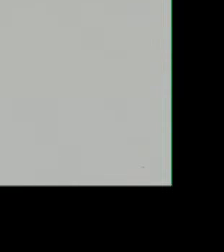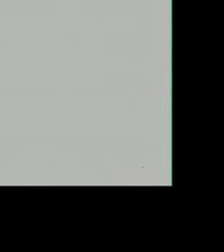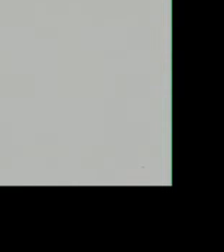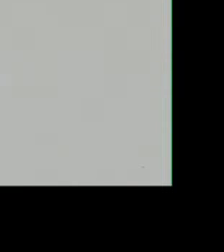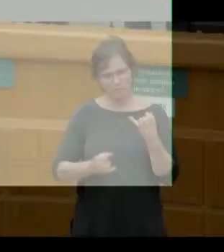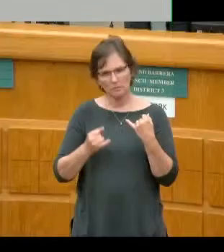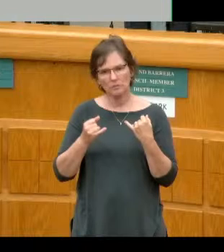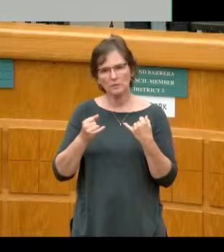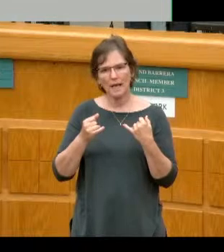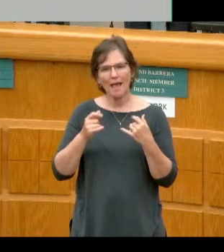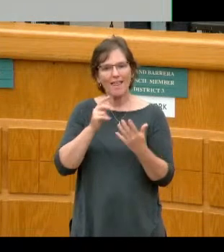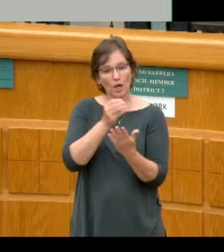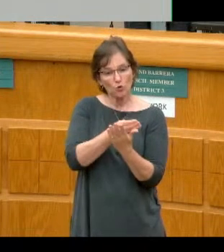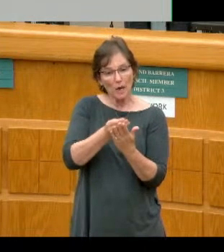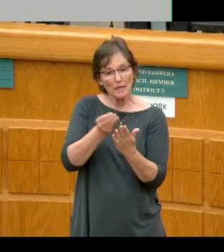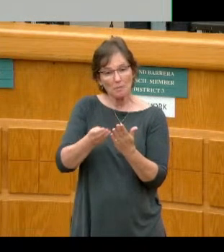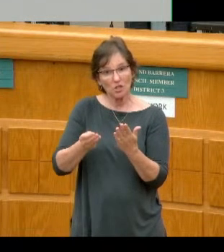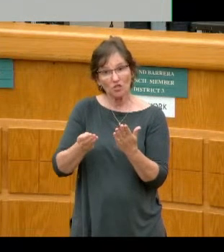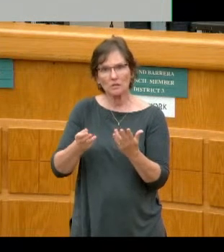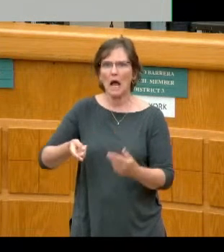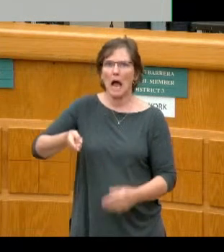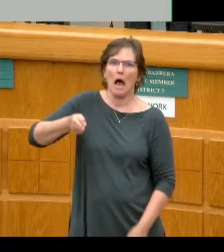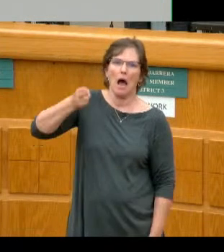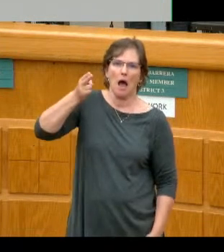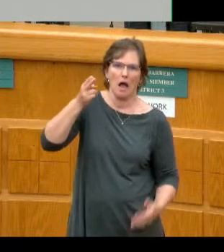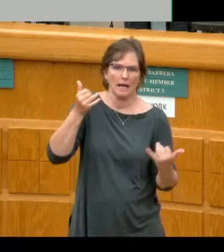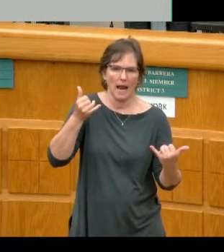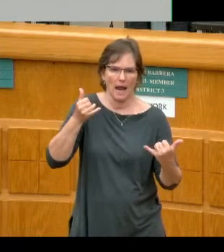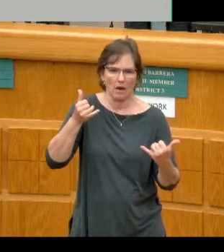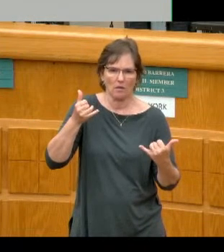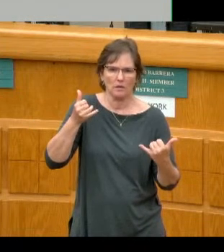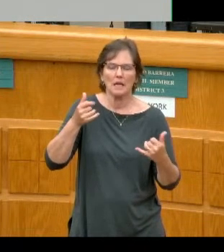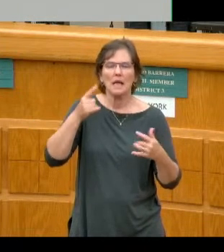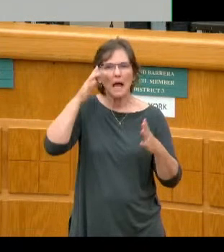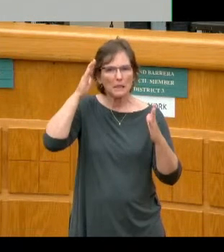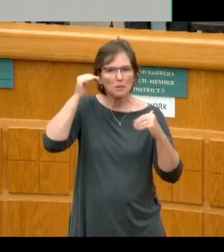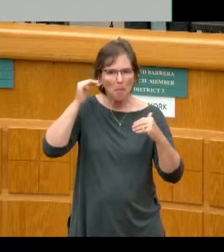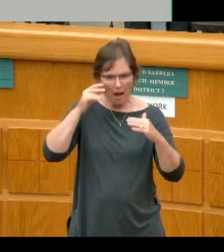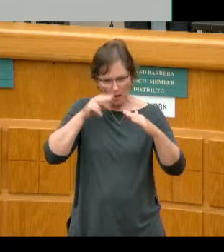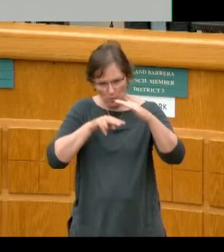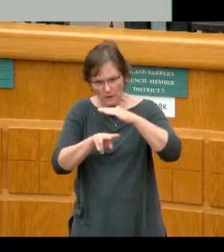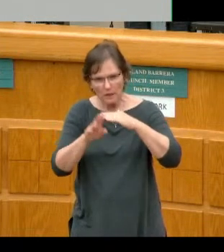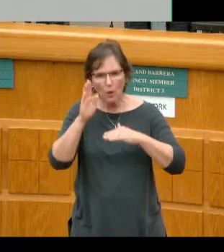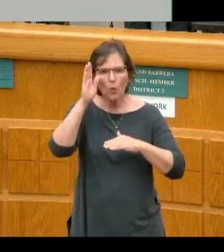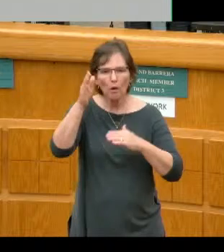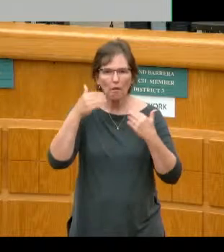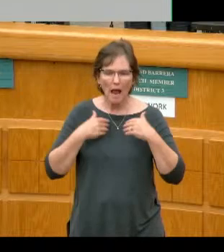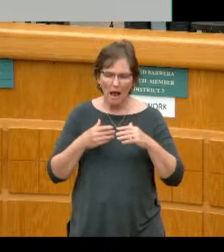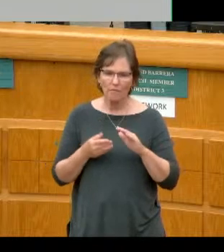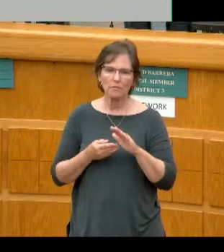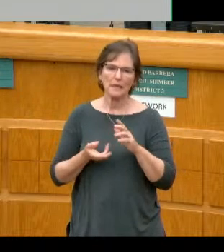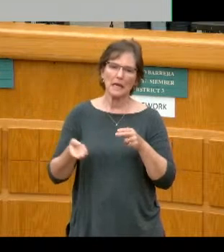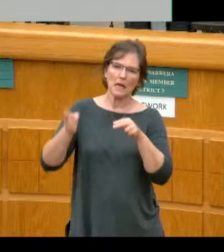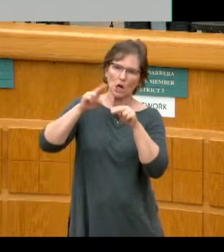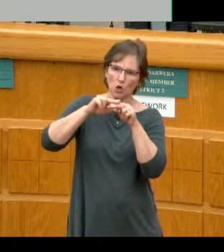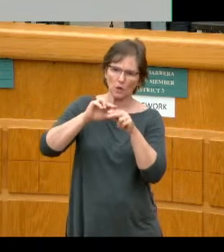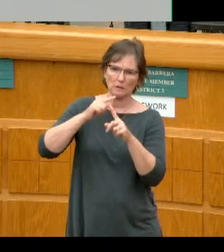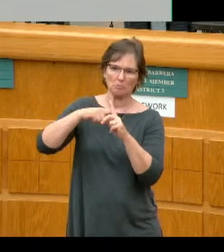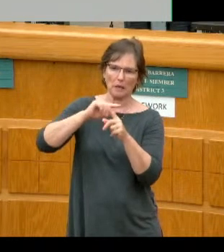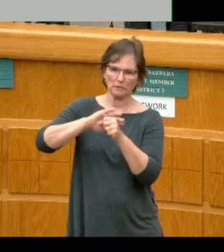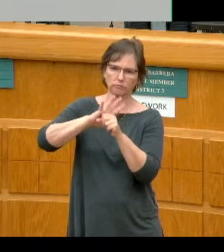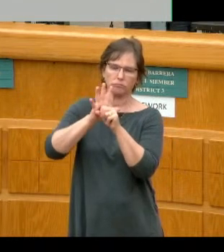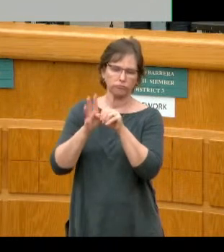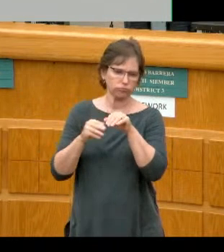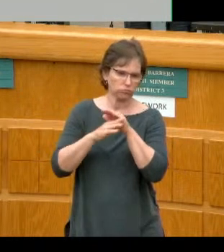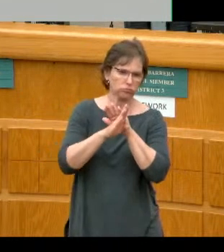phone, such as wearing your mask or avoiding gatherings at other people's houses and things like that. And